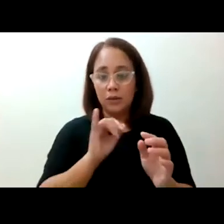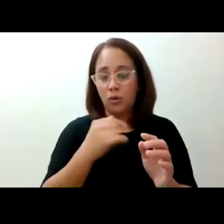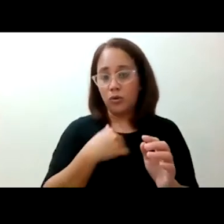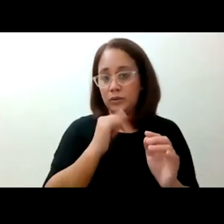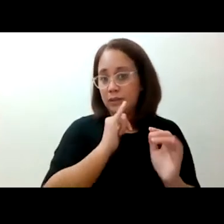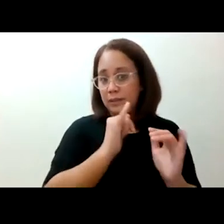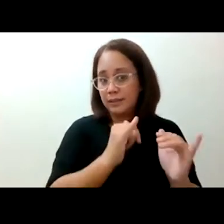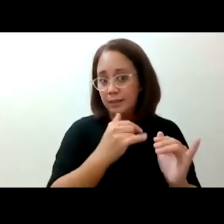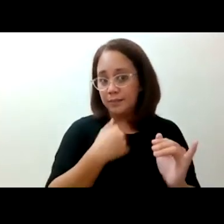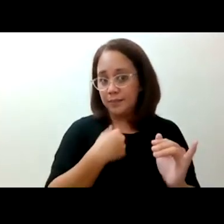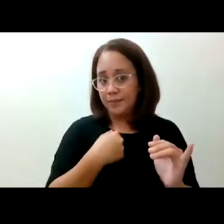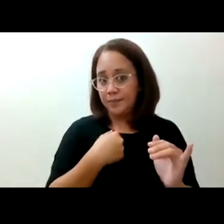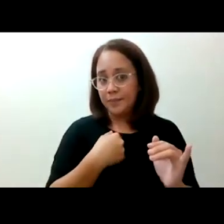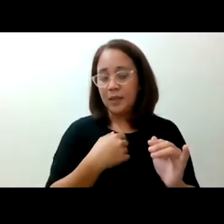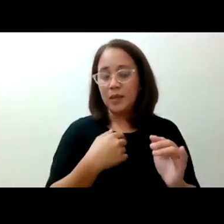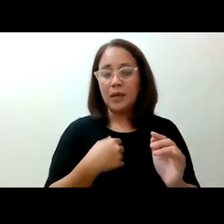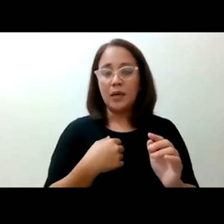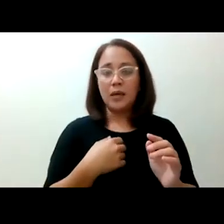is